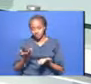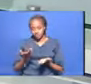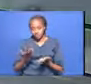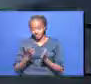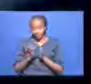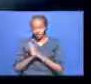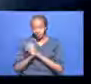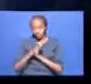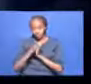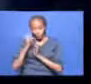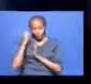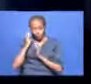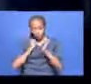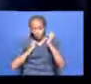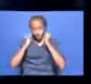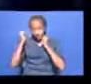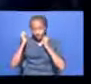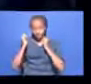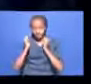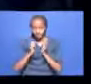Tales.